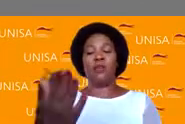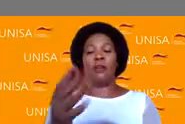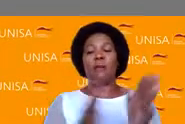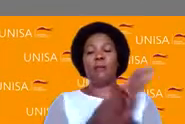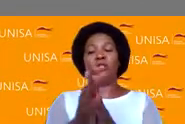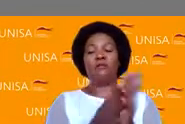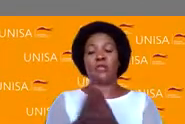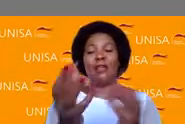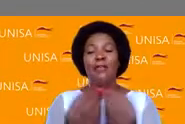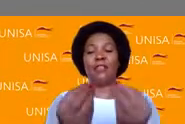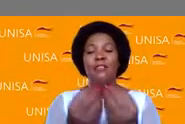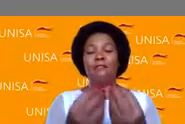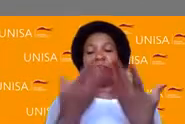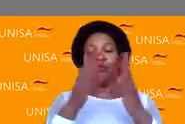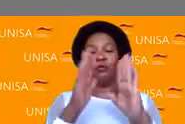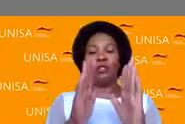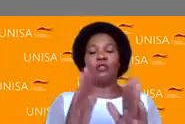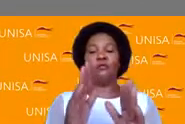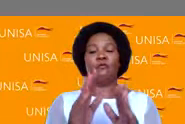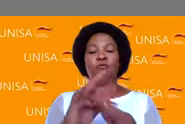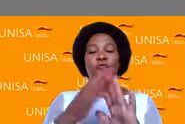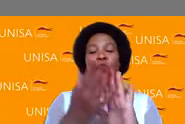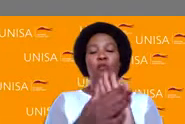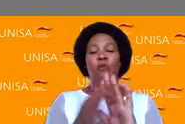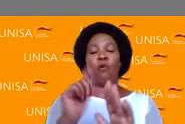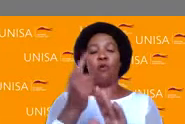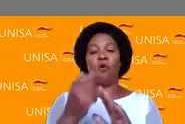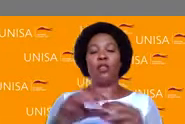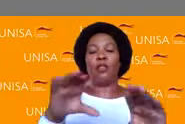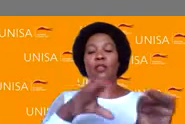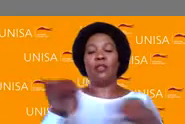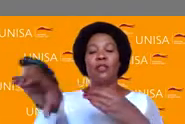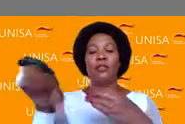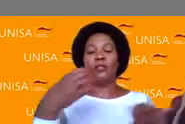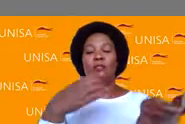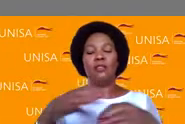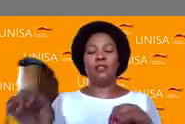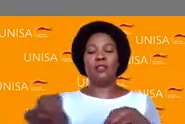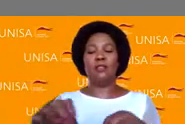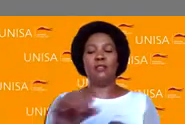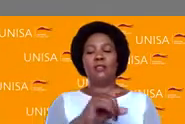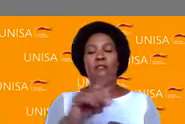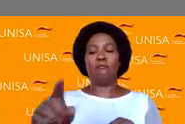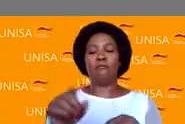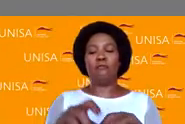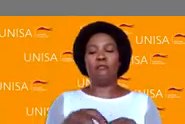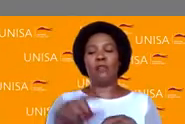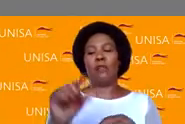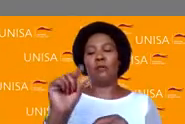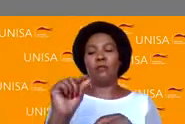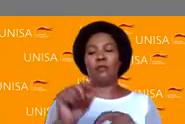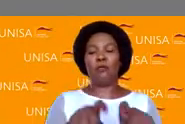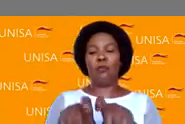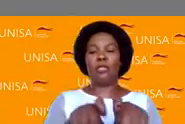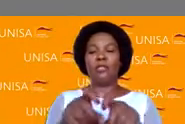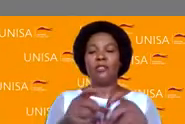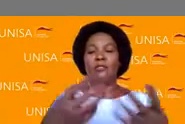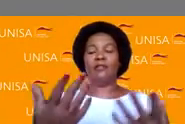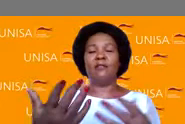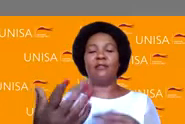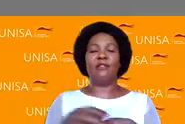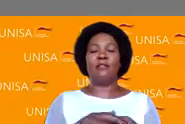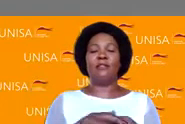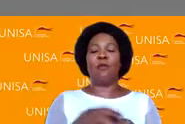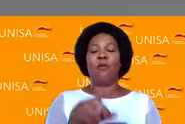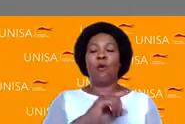motivational thing for a student to complete all the activities, complete all those micro competencies, and then because you